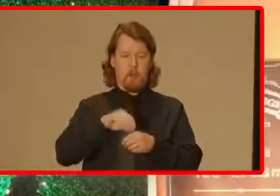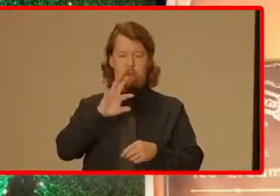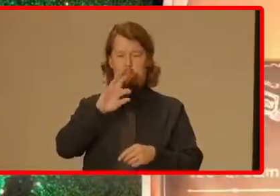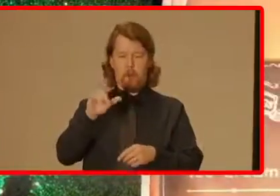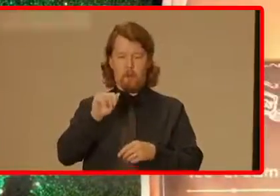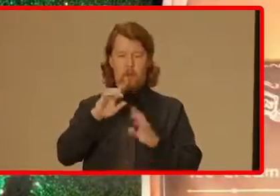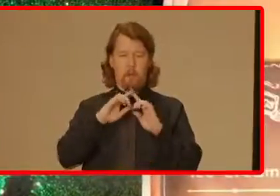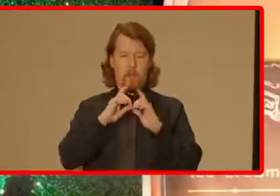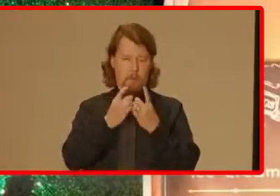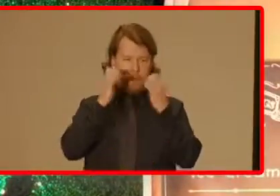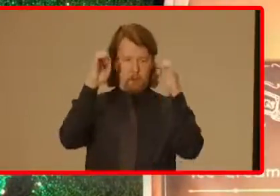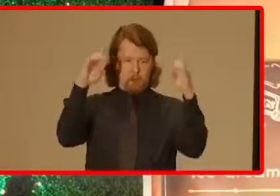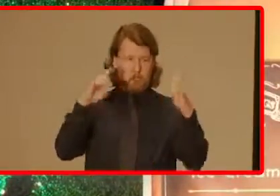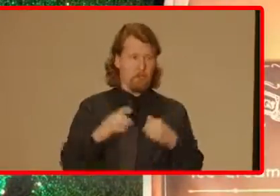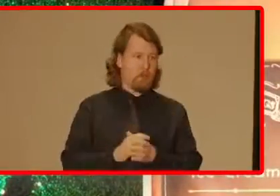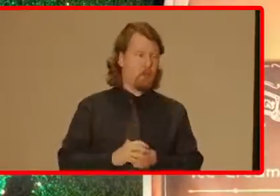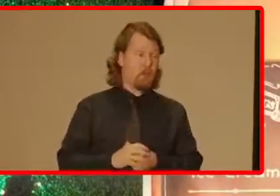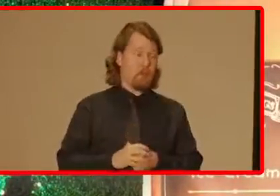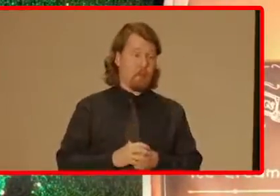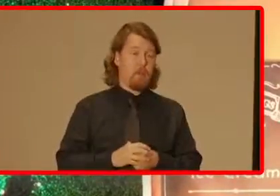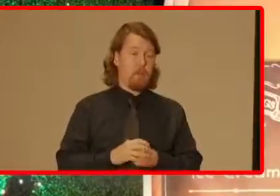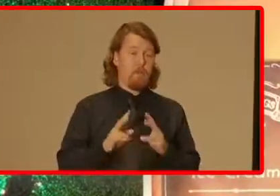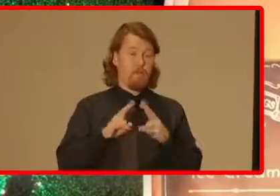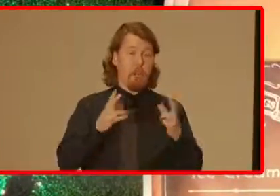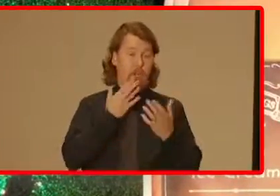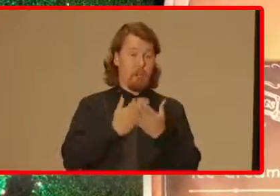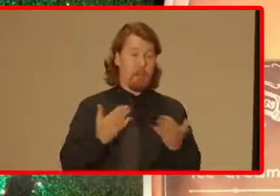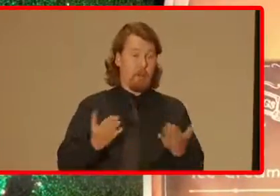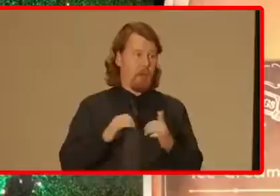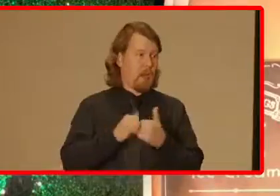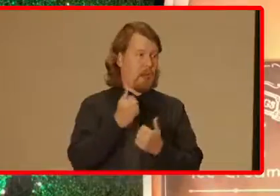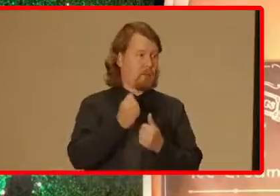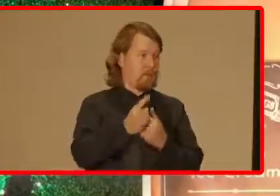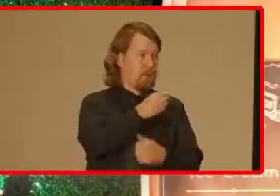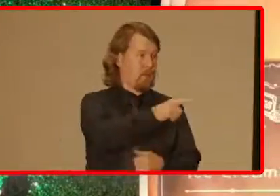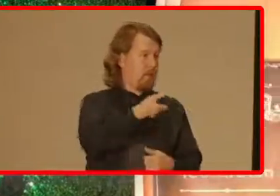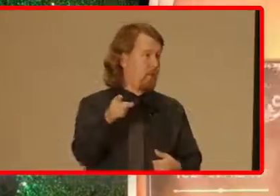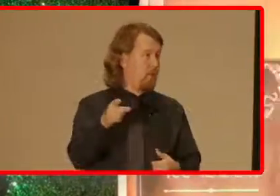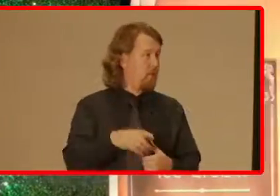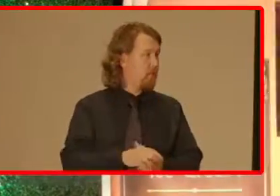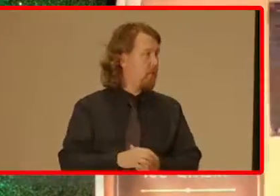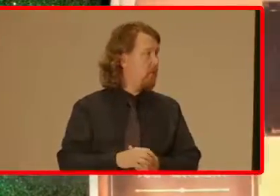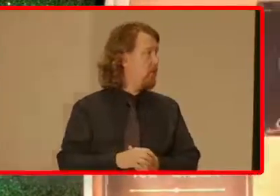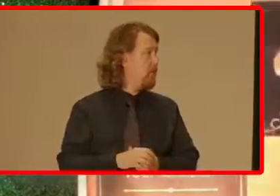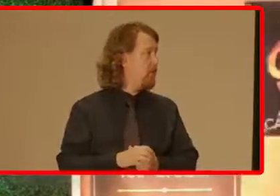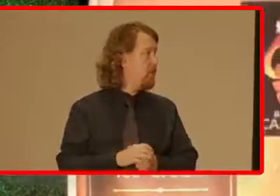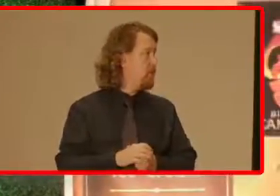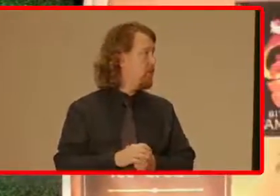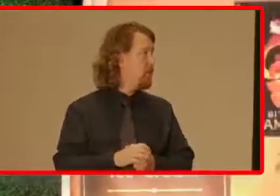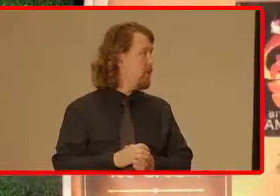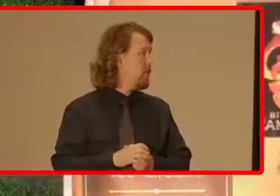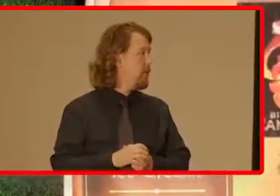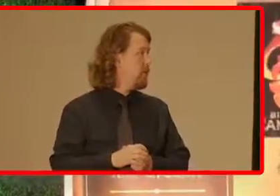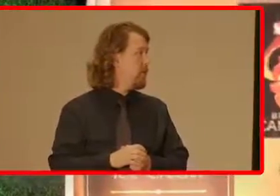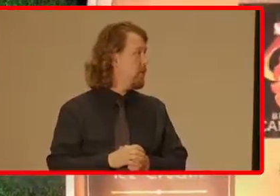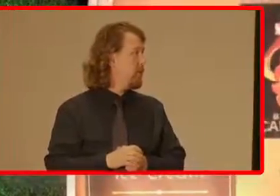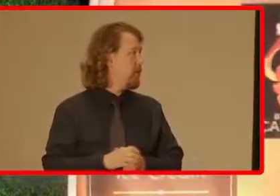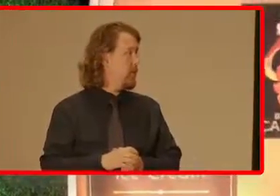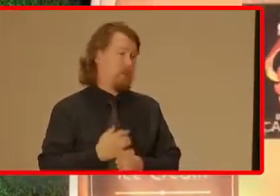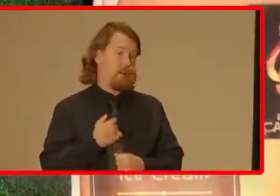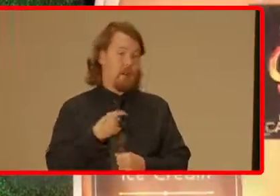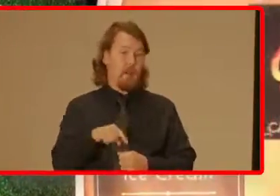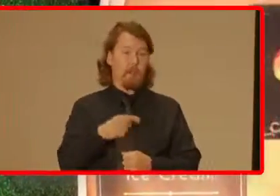of Education. And it's so good to be here. How's everybody doing this evening? Yay. I have to